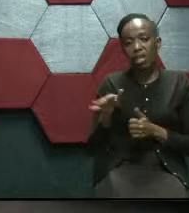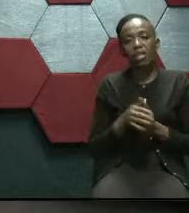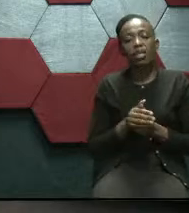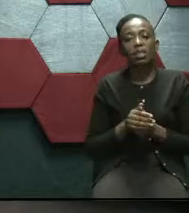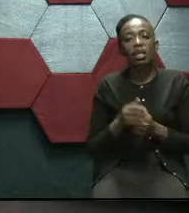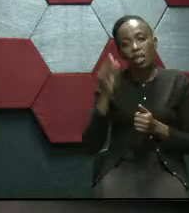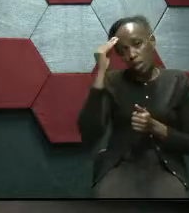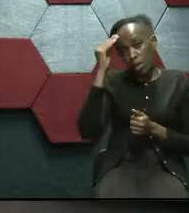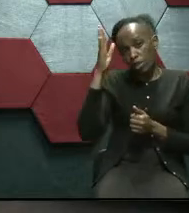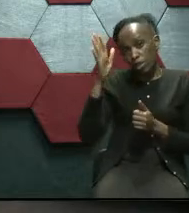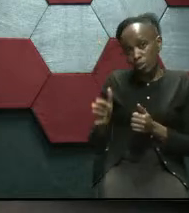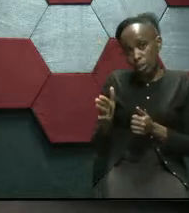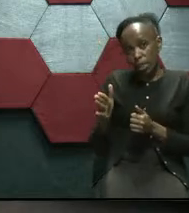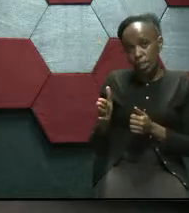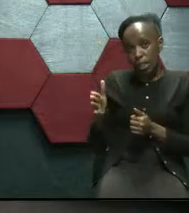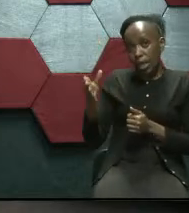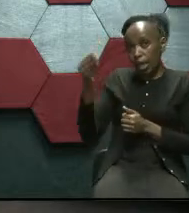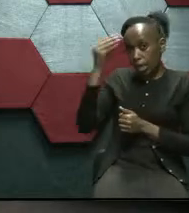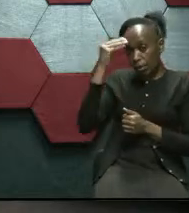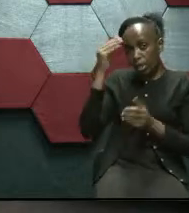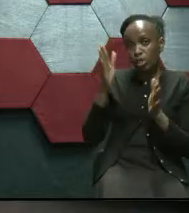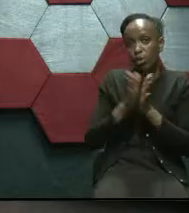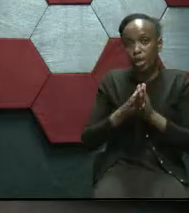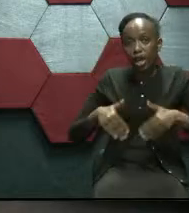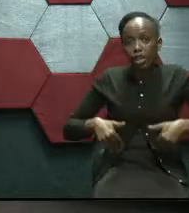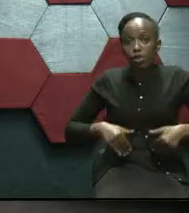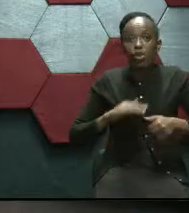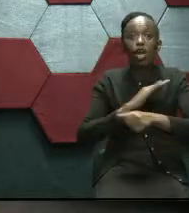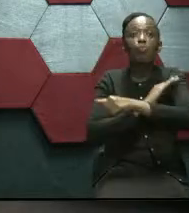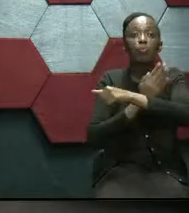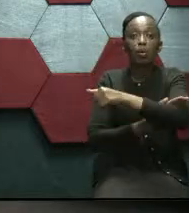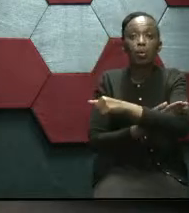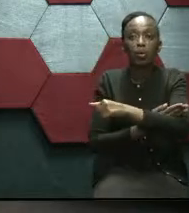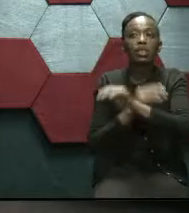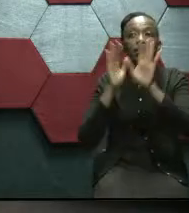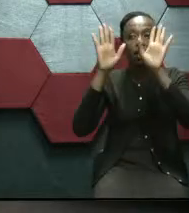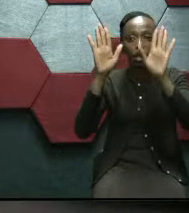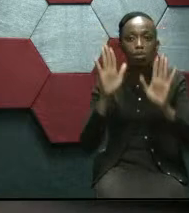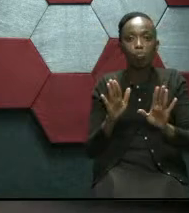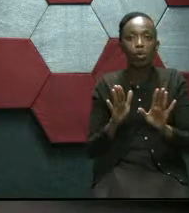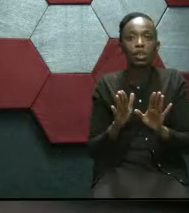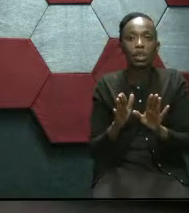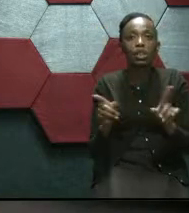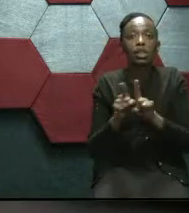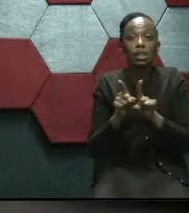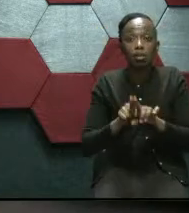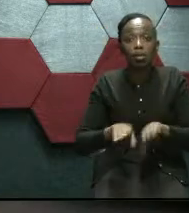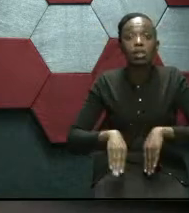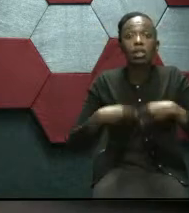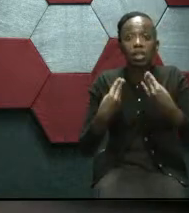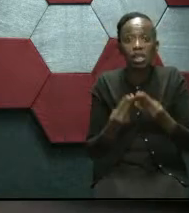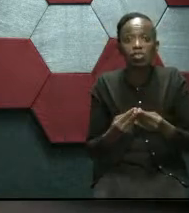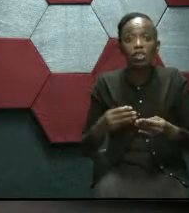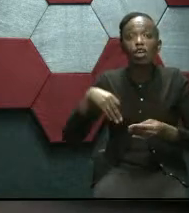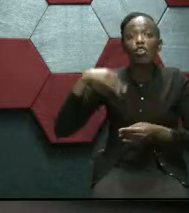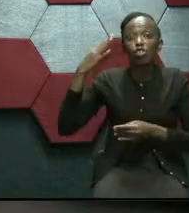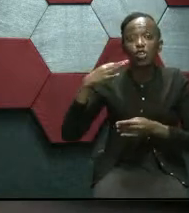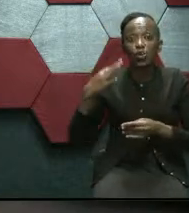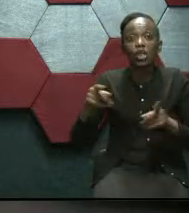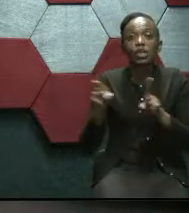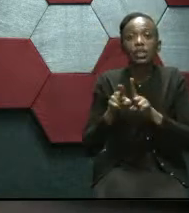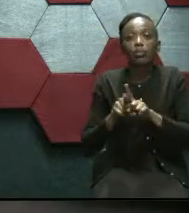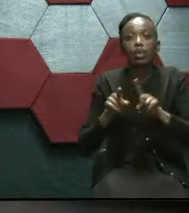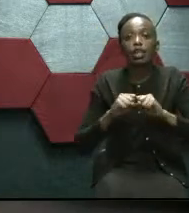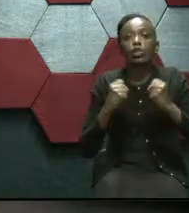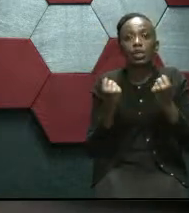To students, education and youth empowerment is an important as it guarantees our future as a